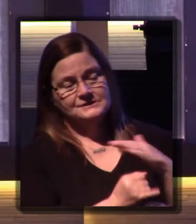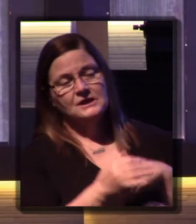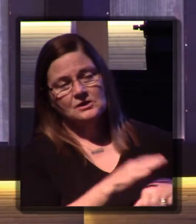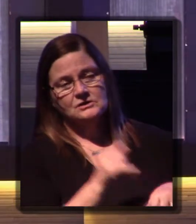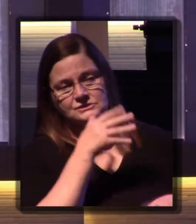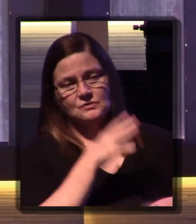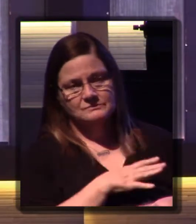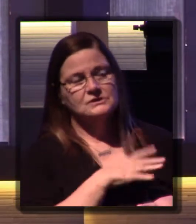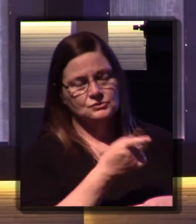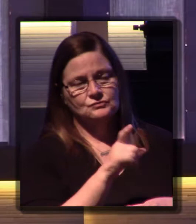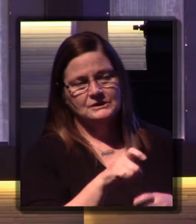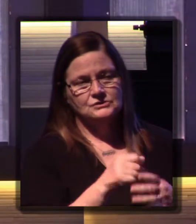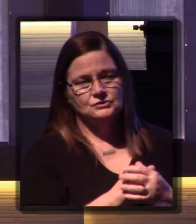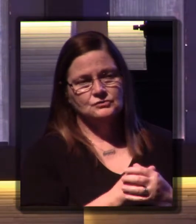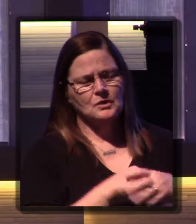no,